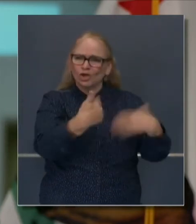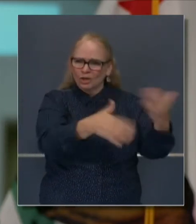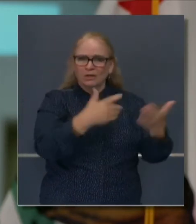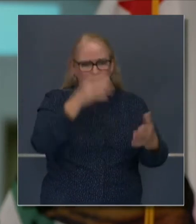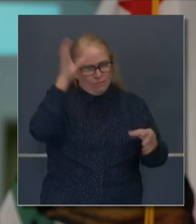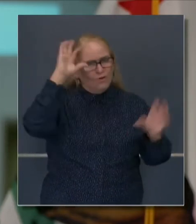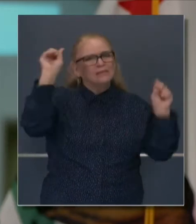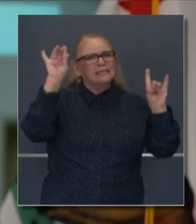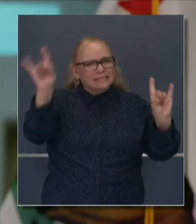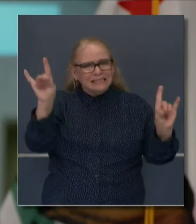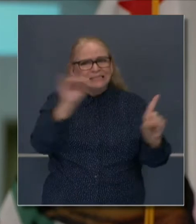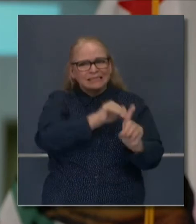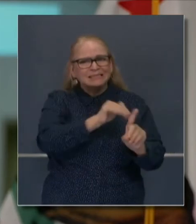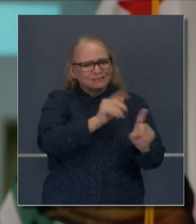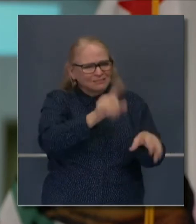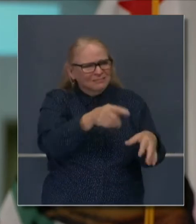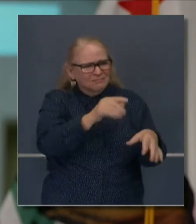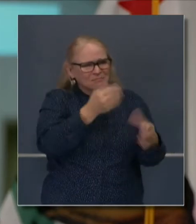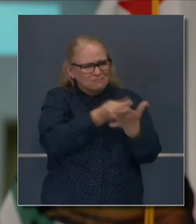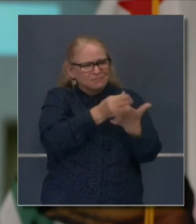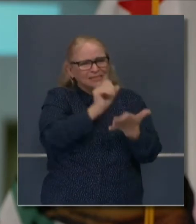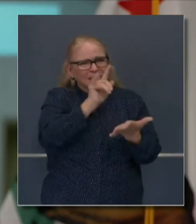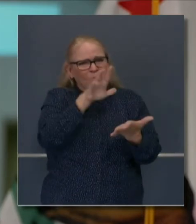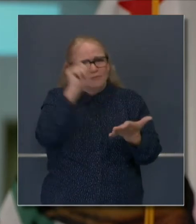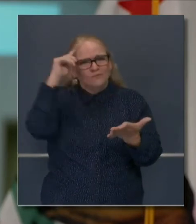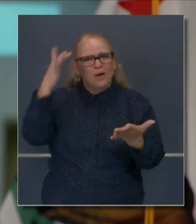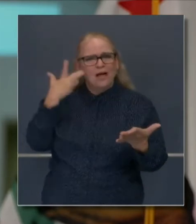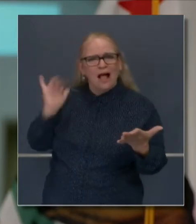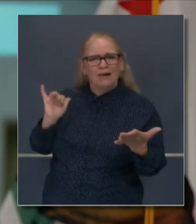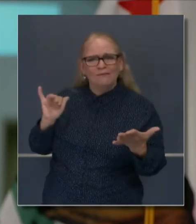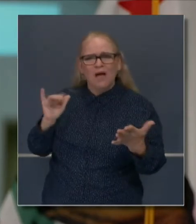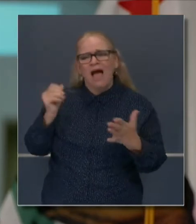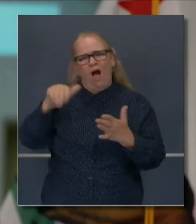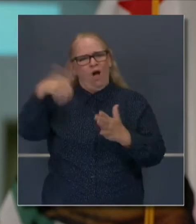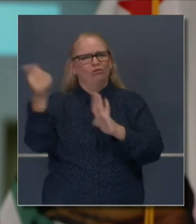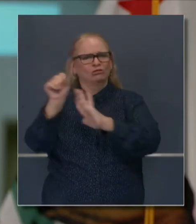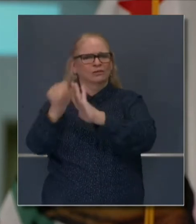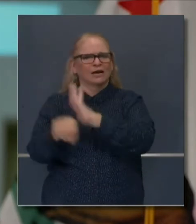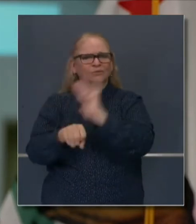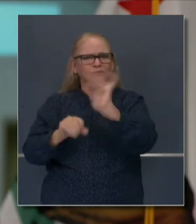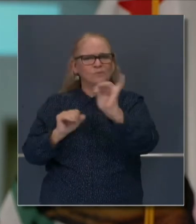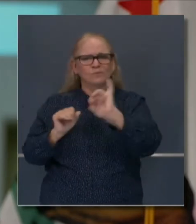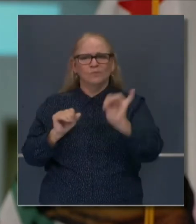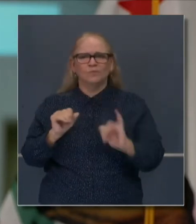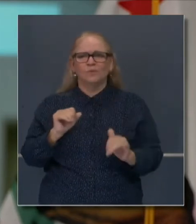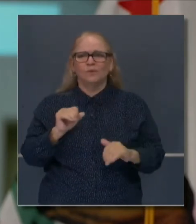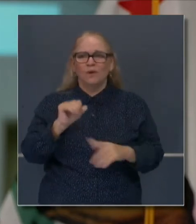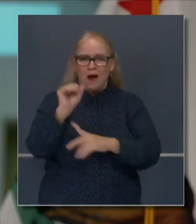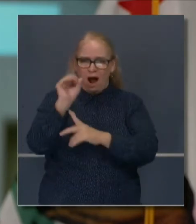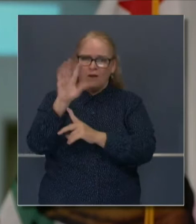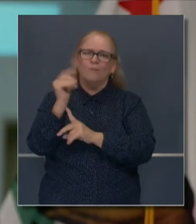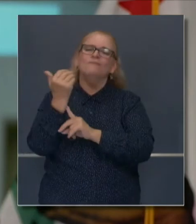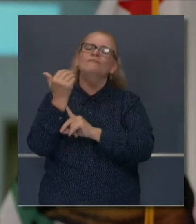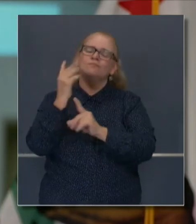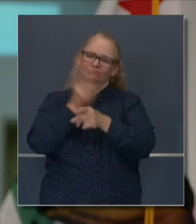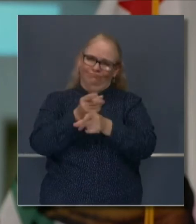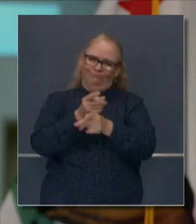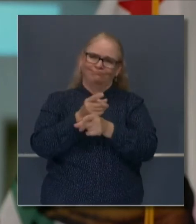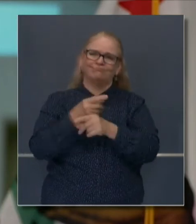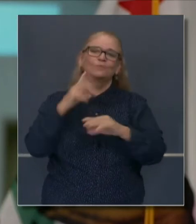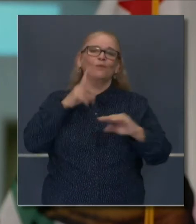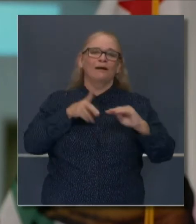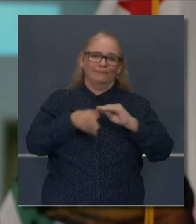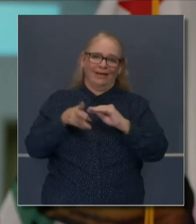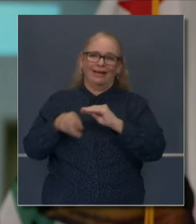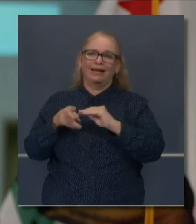On October 15th, we had stipulated that the cuts that we put into place already on July